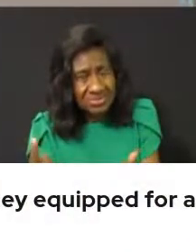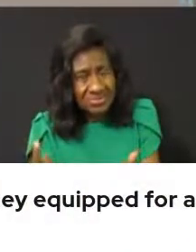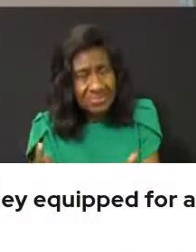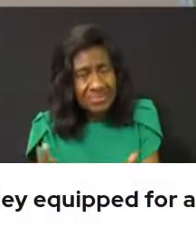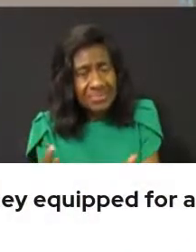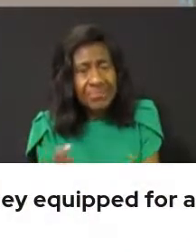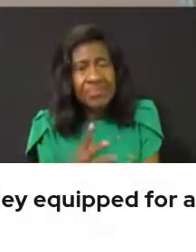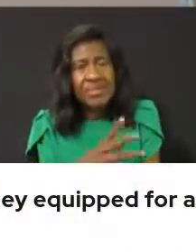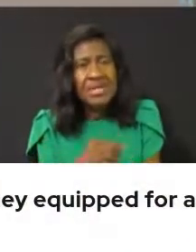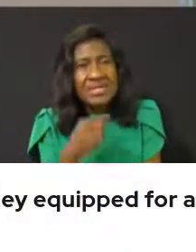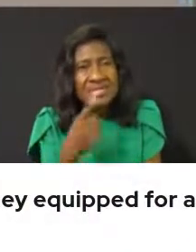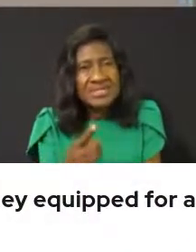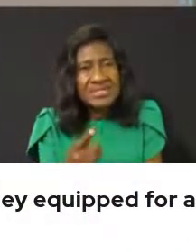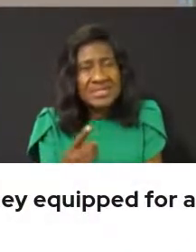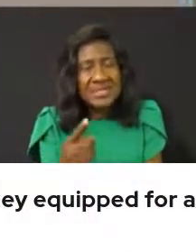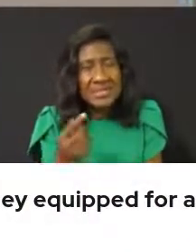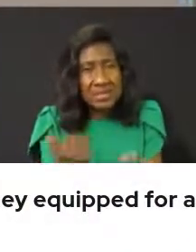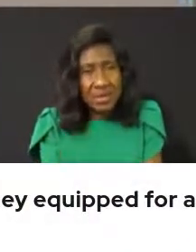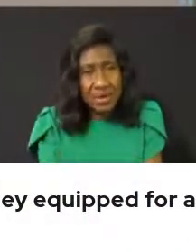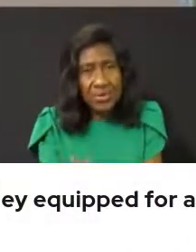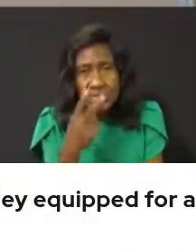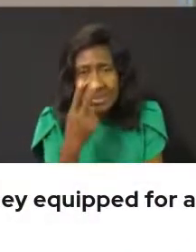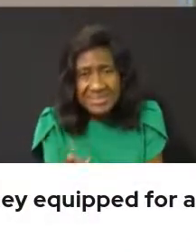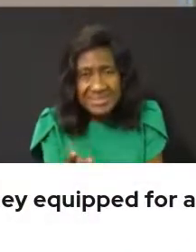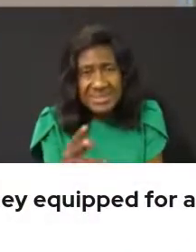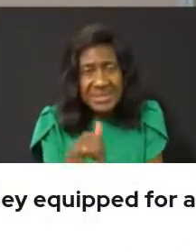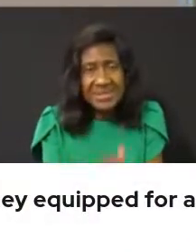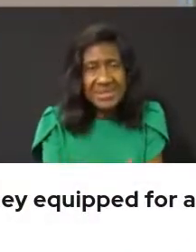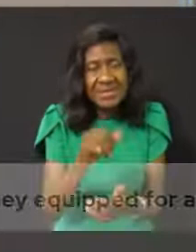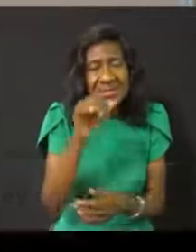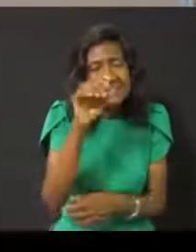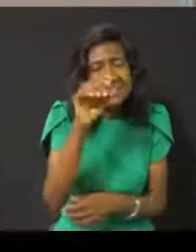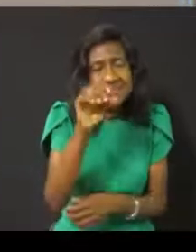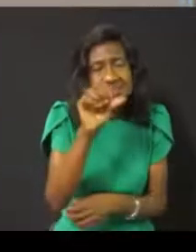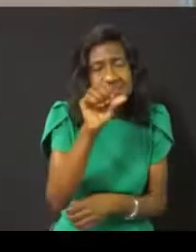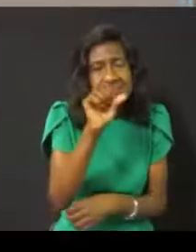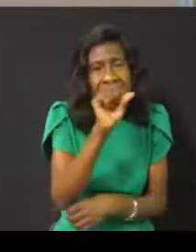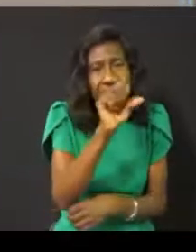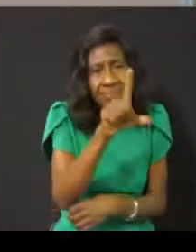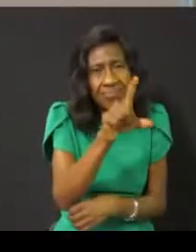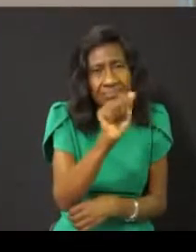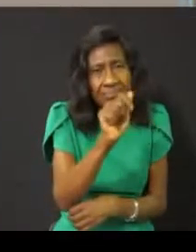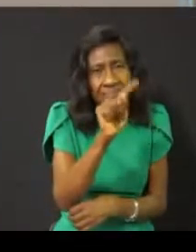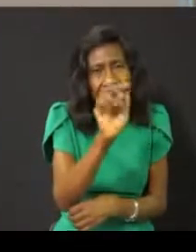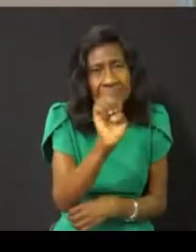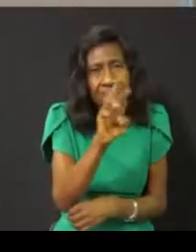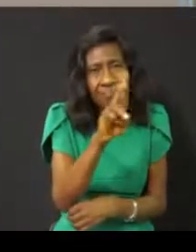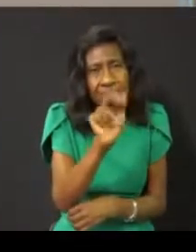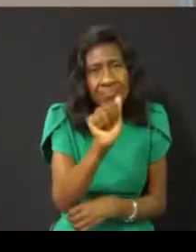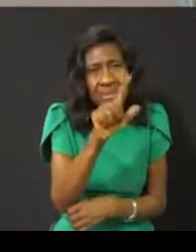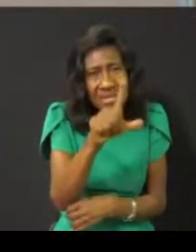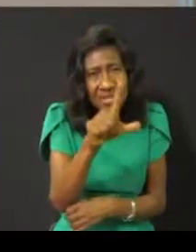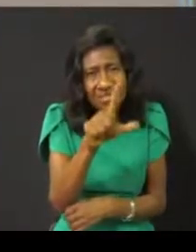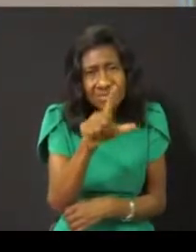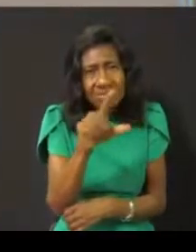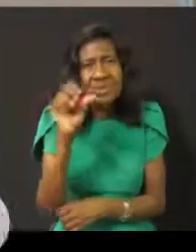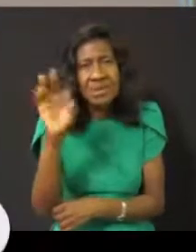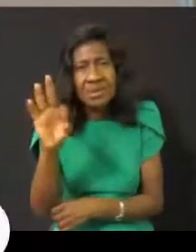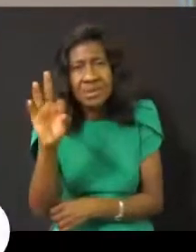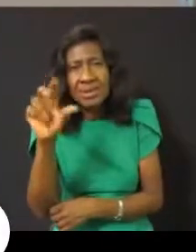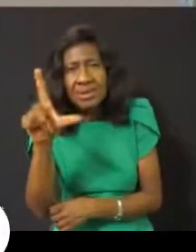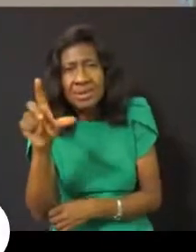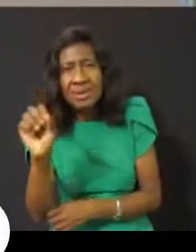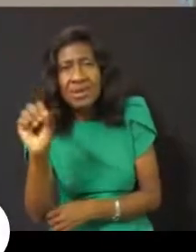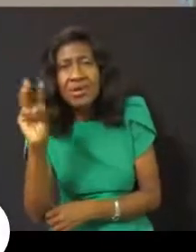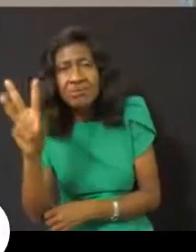sure for all of those persons who took part of that pilot, understanding what comes with quarantining and isolation, it was definitely